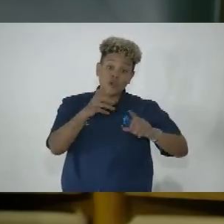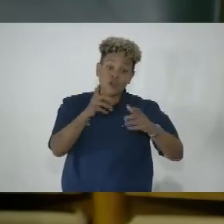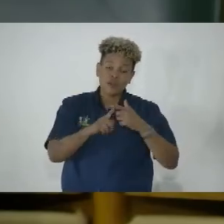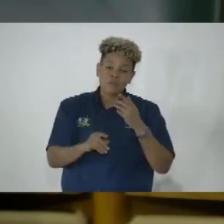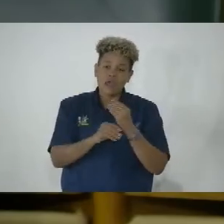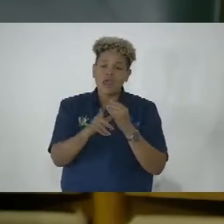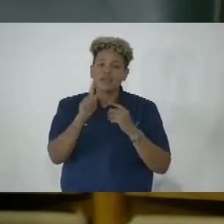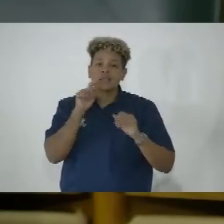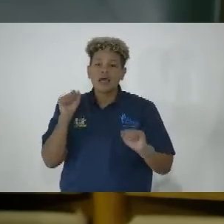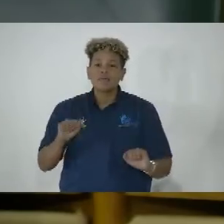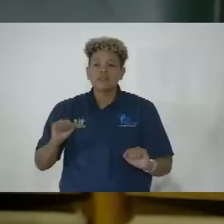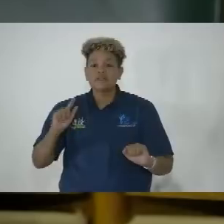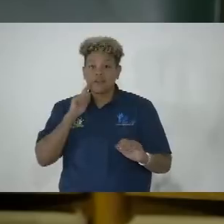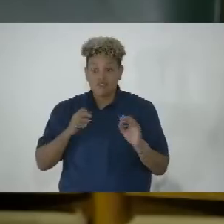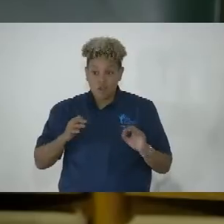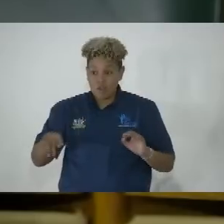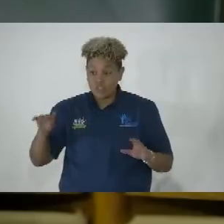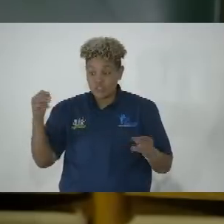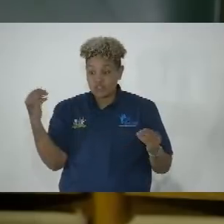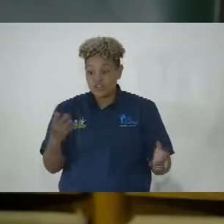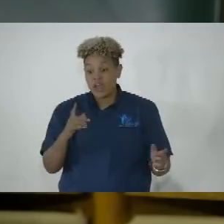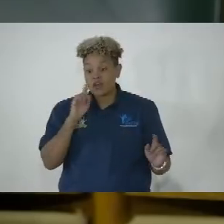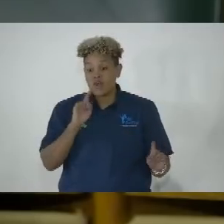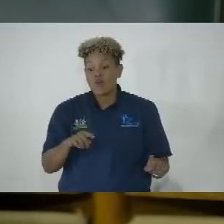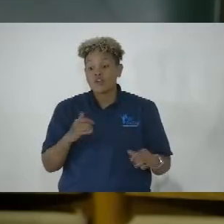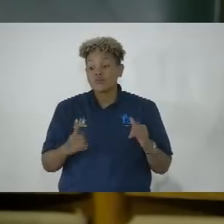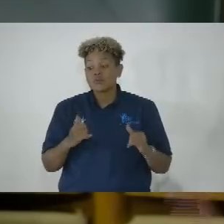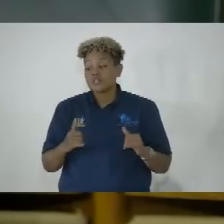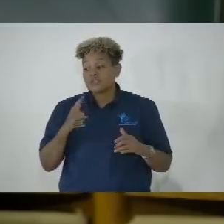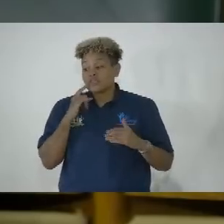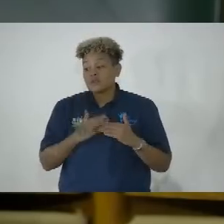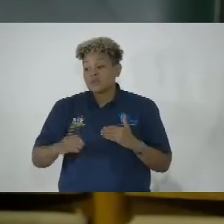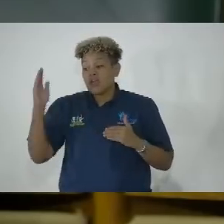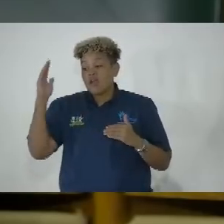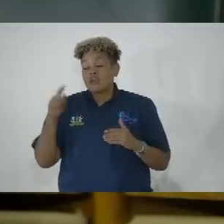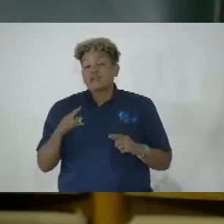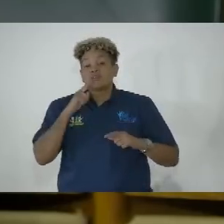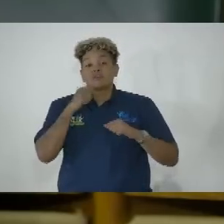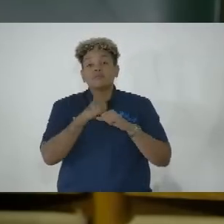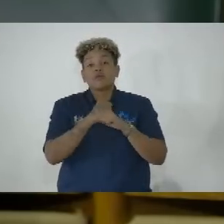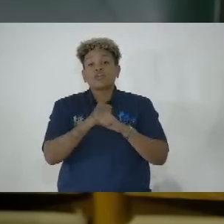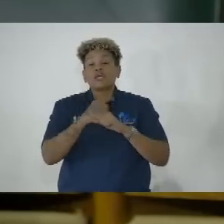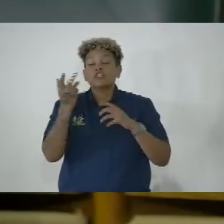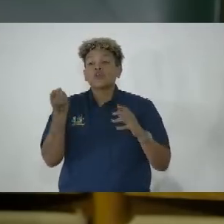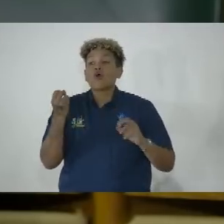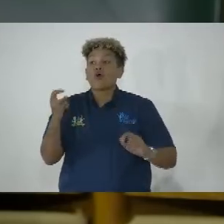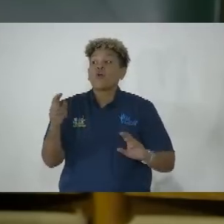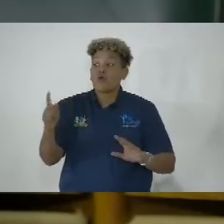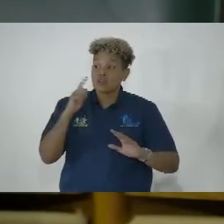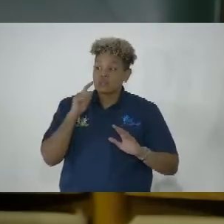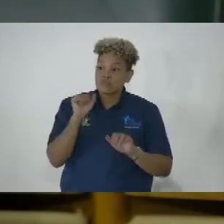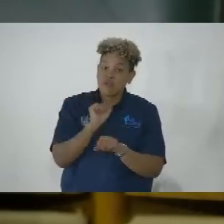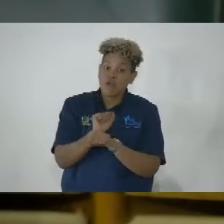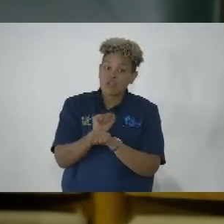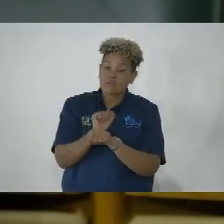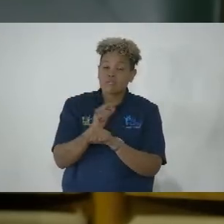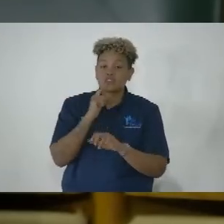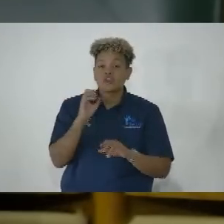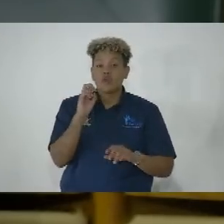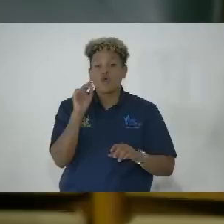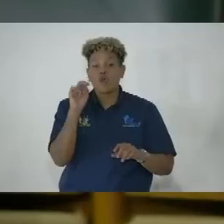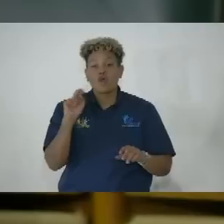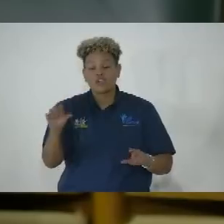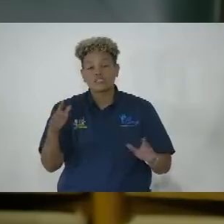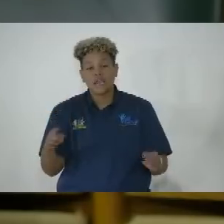the ability of the court to grant orders which go beyond protection or occupation orders, that is